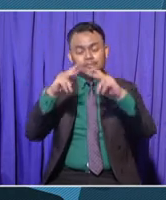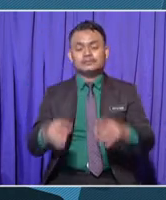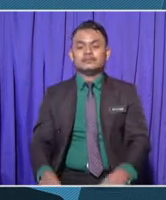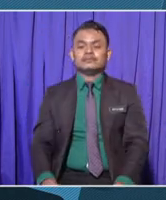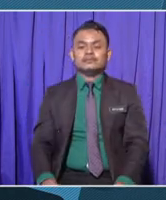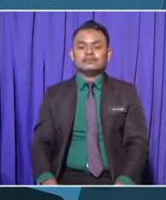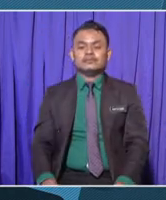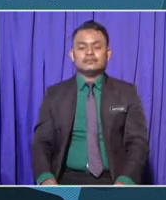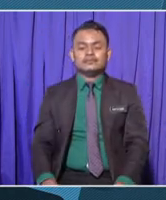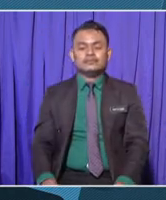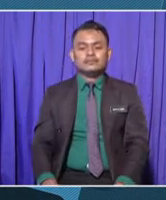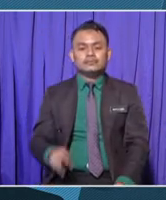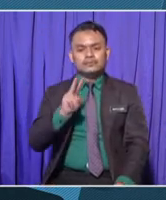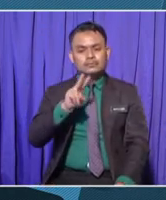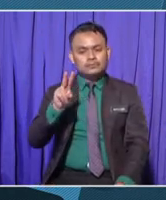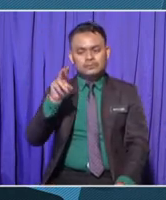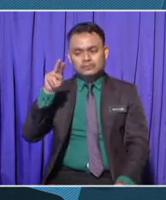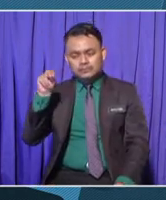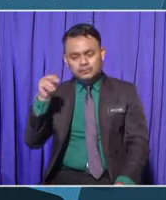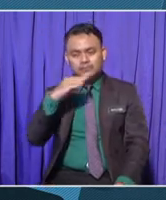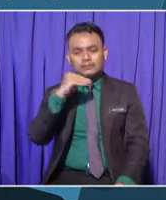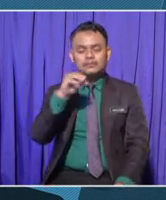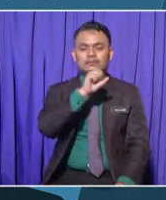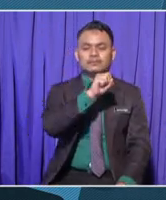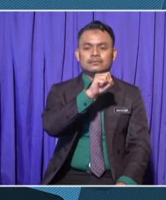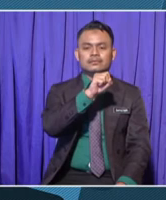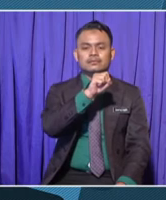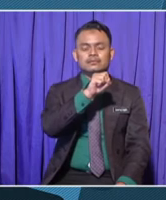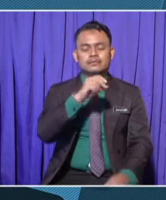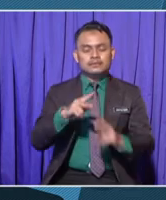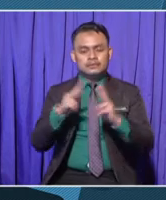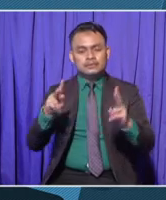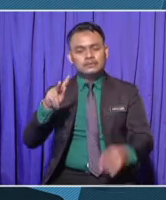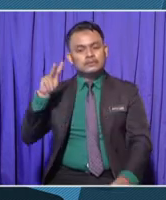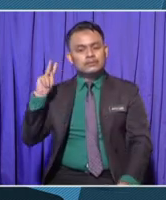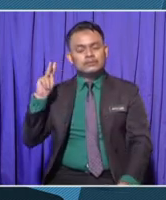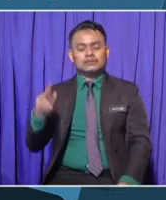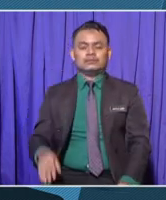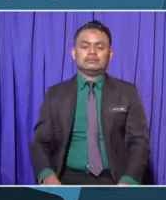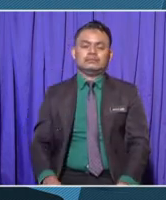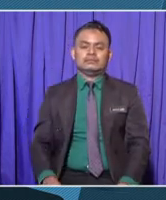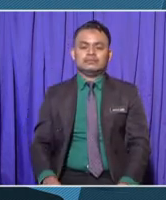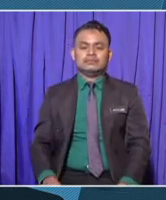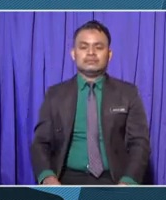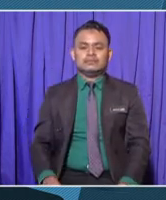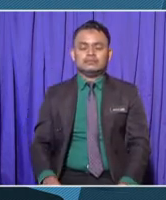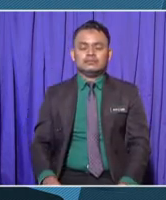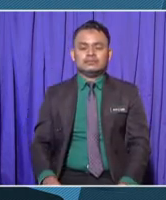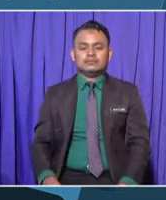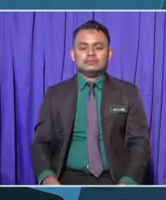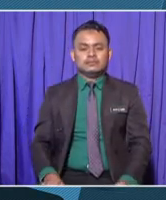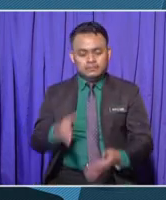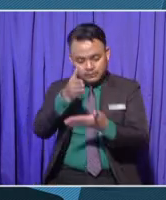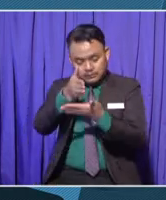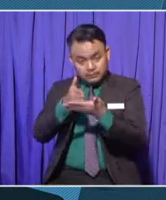Both ends of this magnet have a stronger attract force than the center of